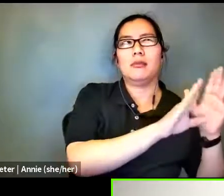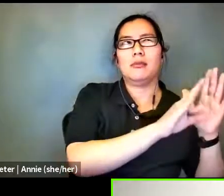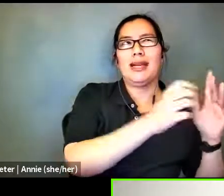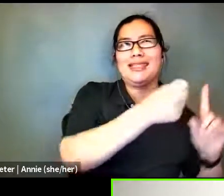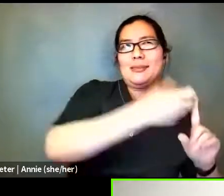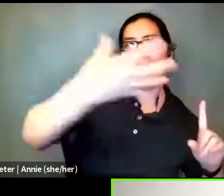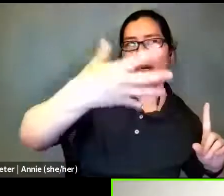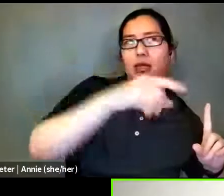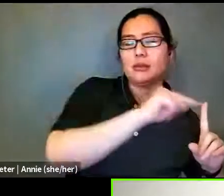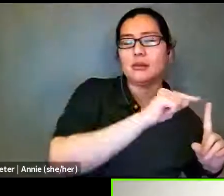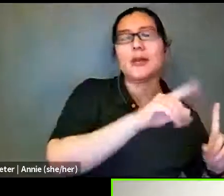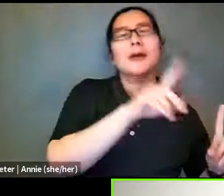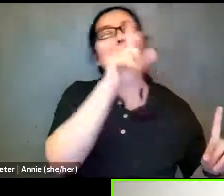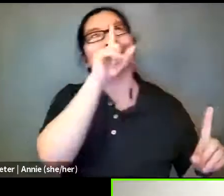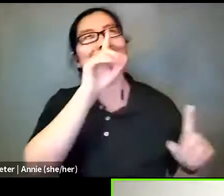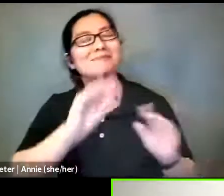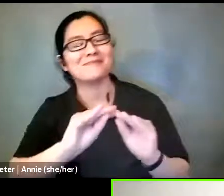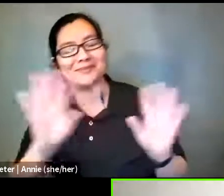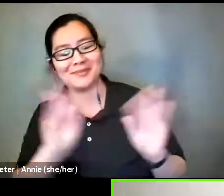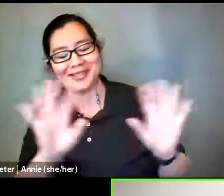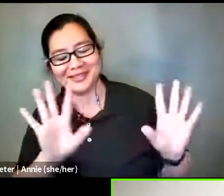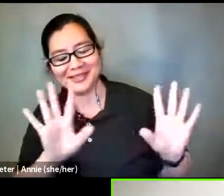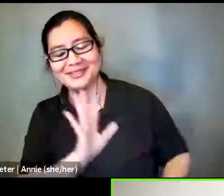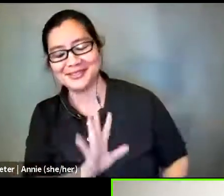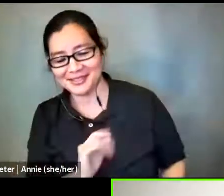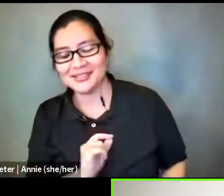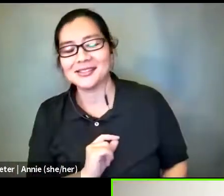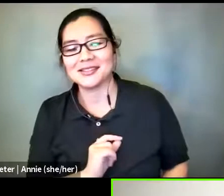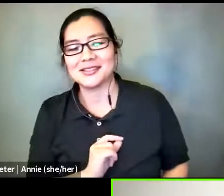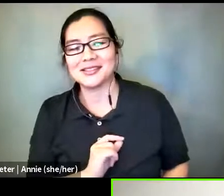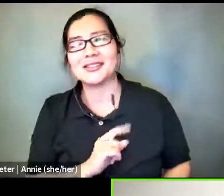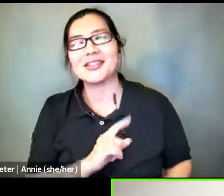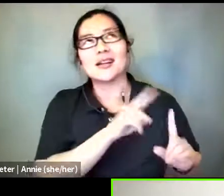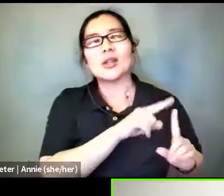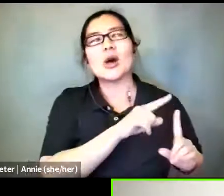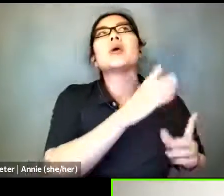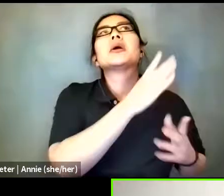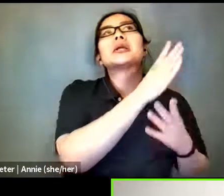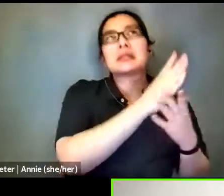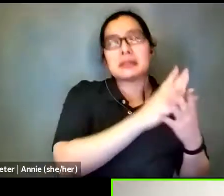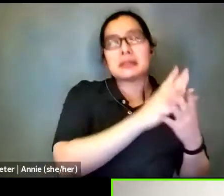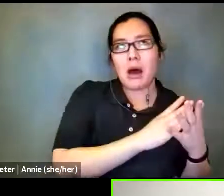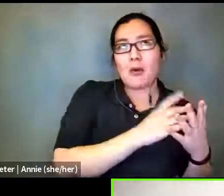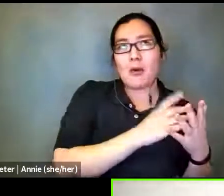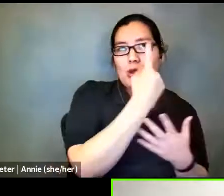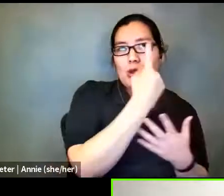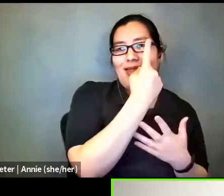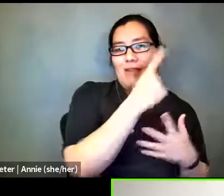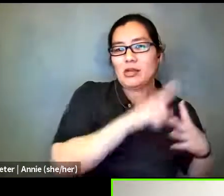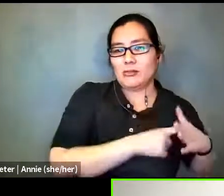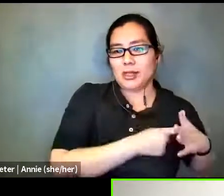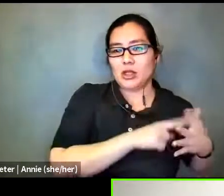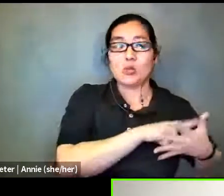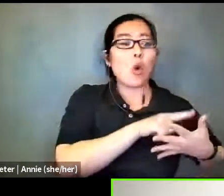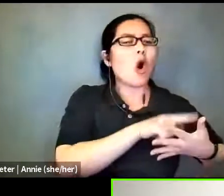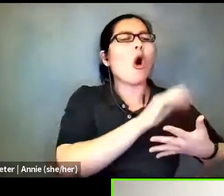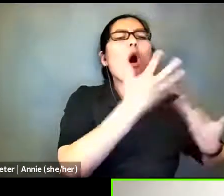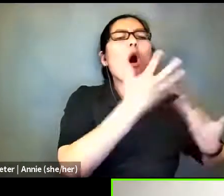clearer. Some of them were expansions of existing programs, and some of them were net new programs or